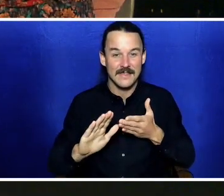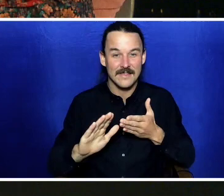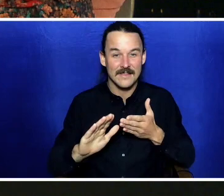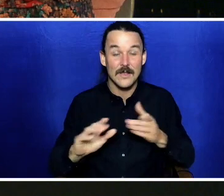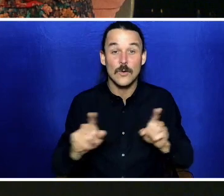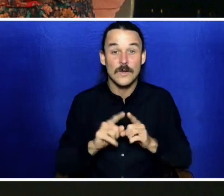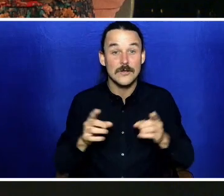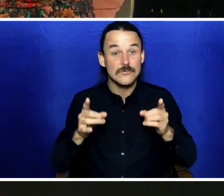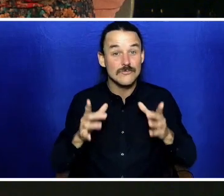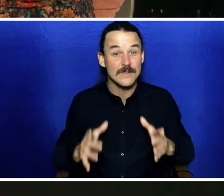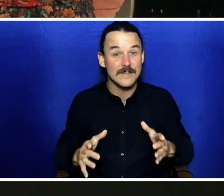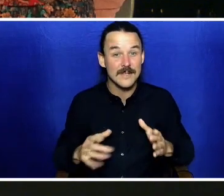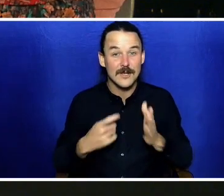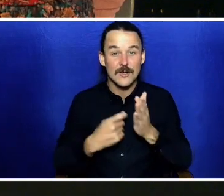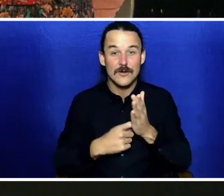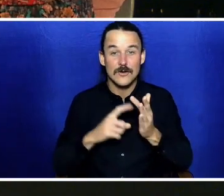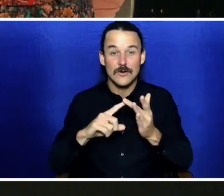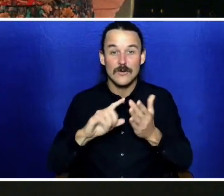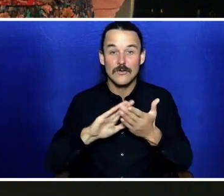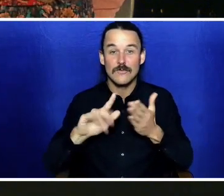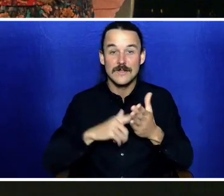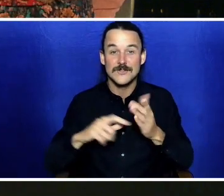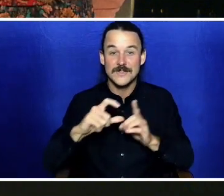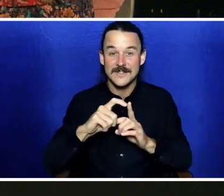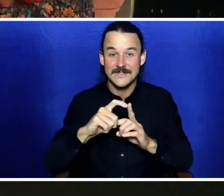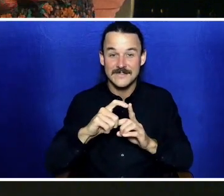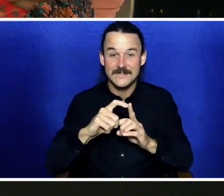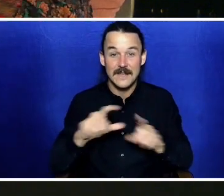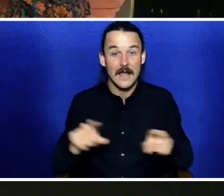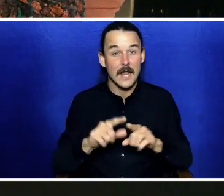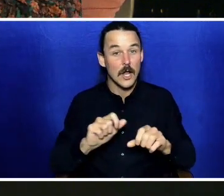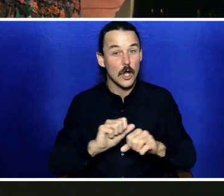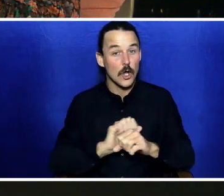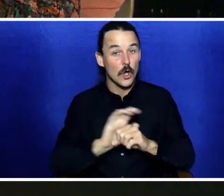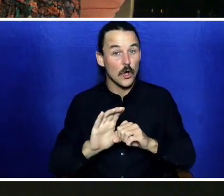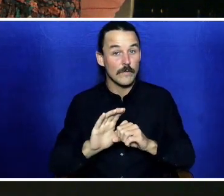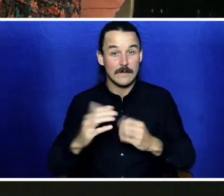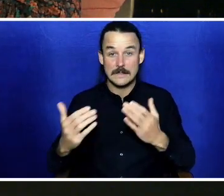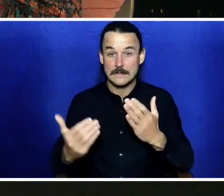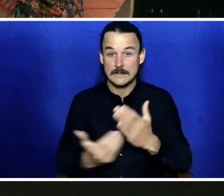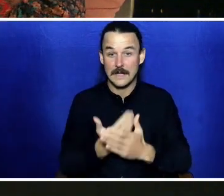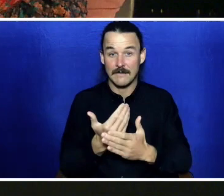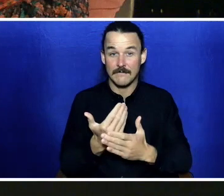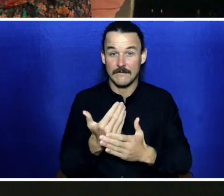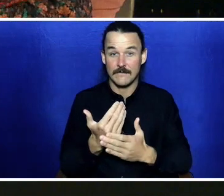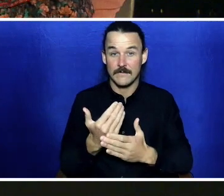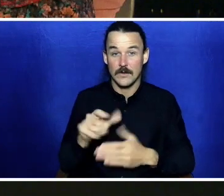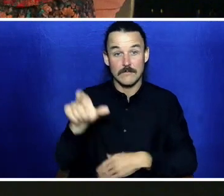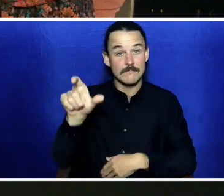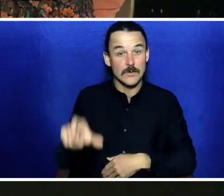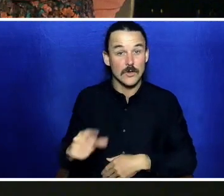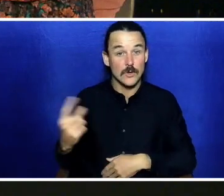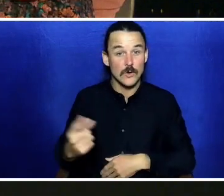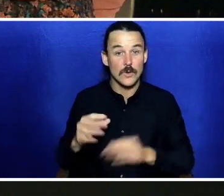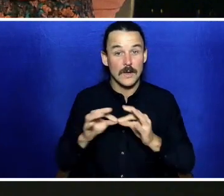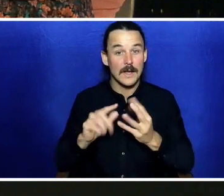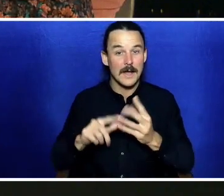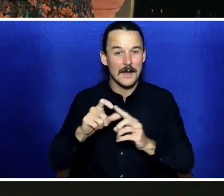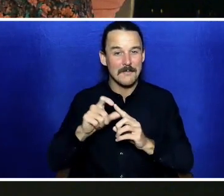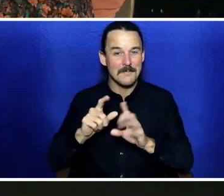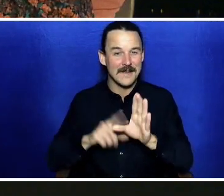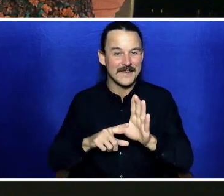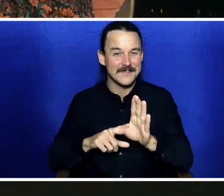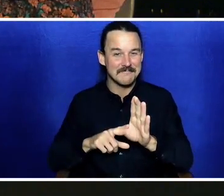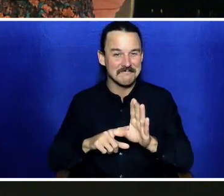Mills. Hi. And our COVID-safe officer who was asleep on the job, Buddy Eleftheriou.